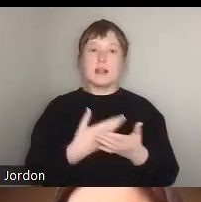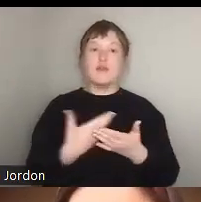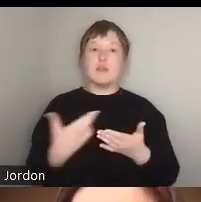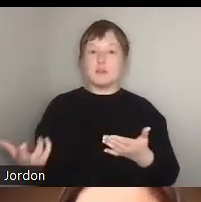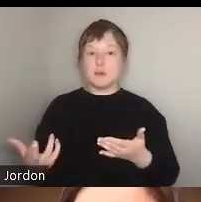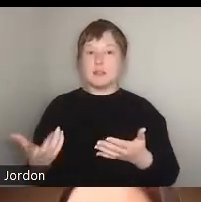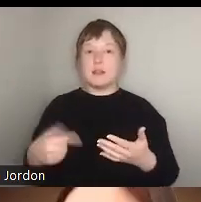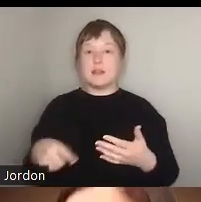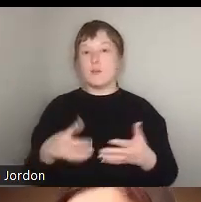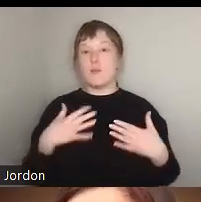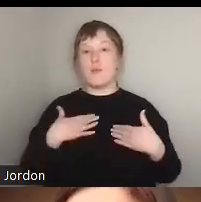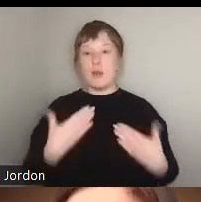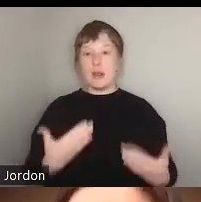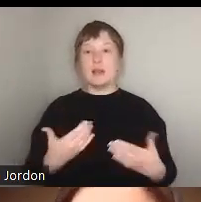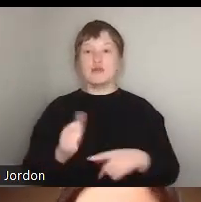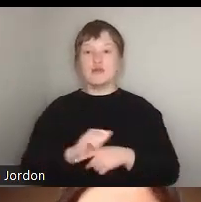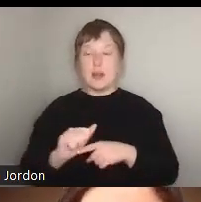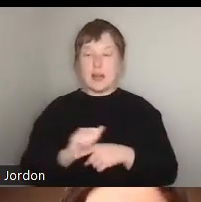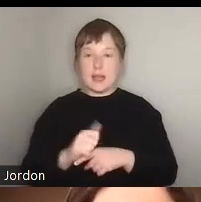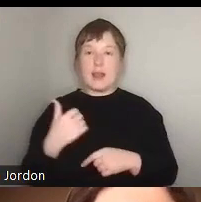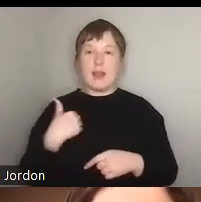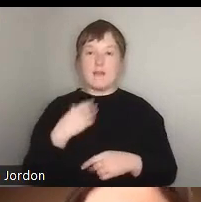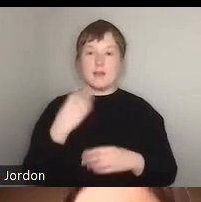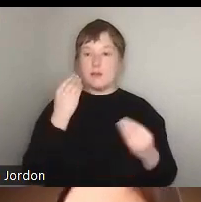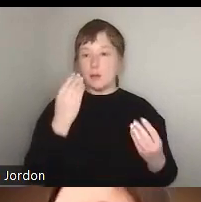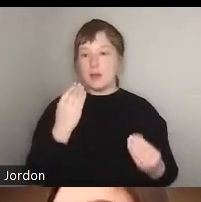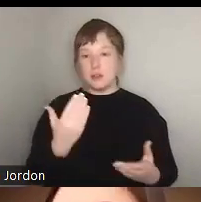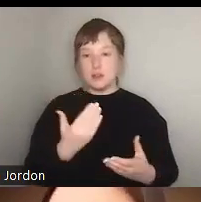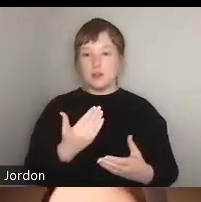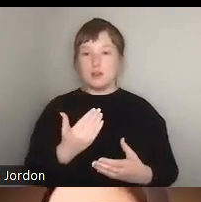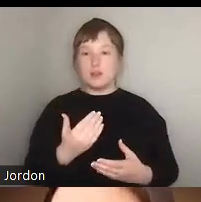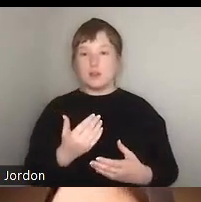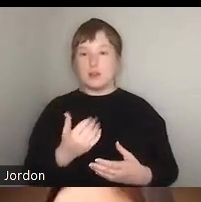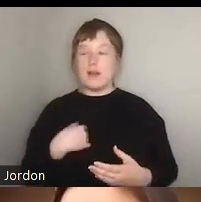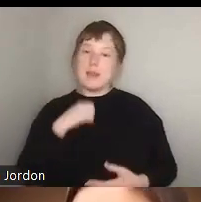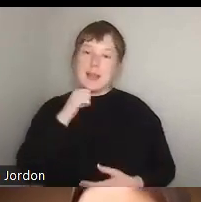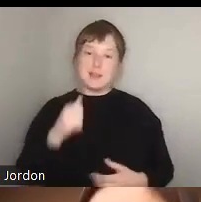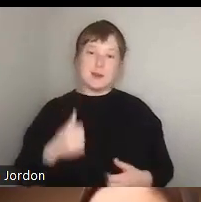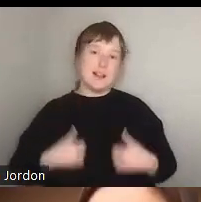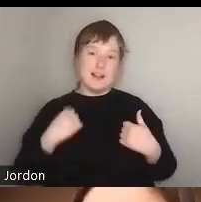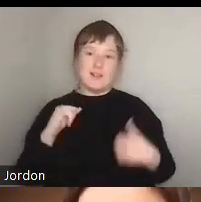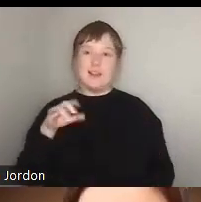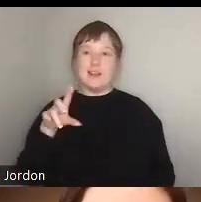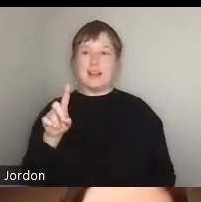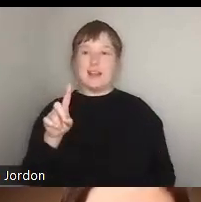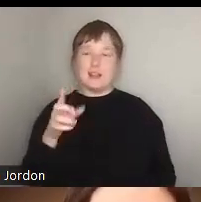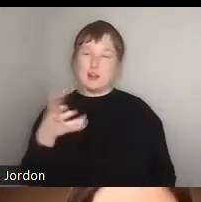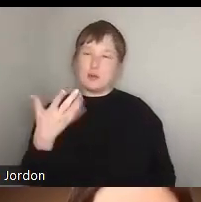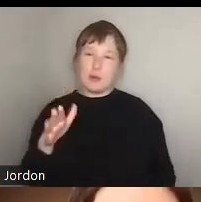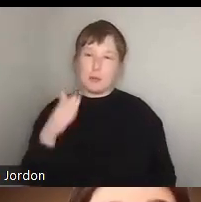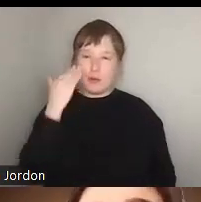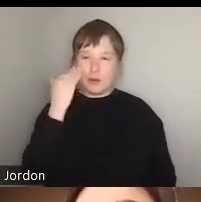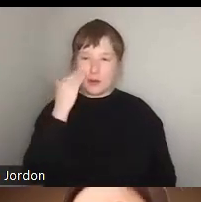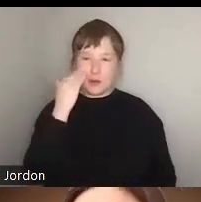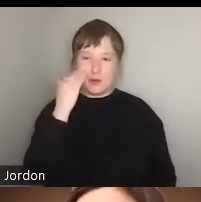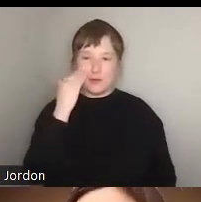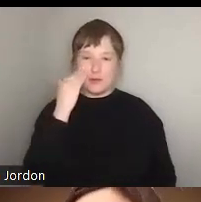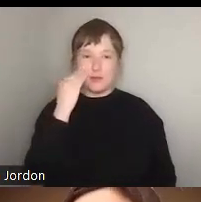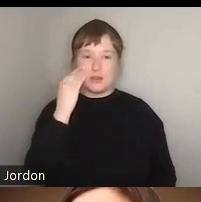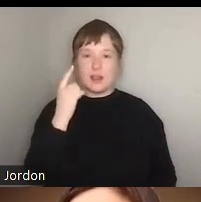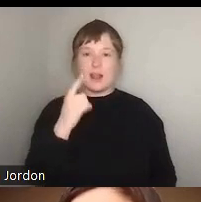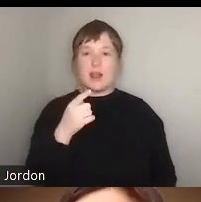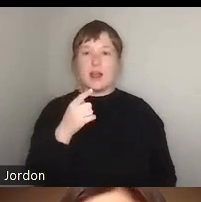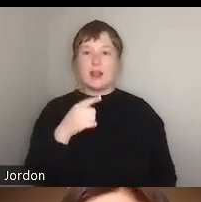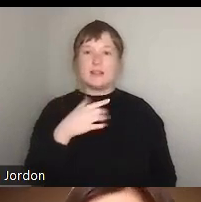are willing to do training and have information on this. I don't live in Indiana, as I believe you guys know at this point. So these aren't going to be the laws that I'm